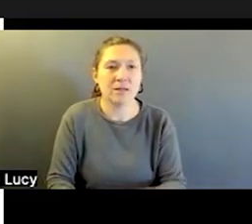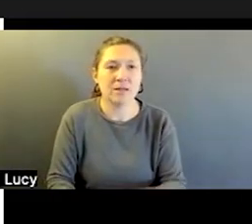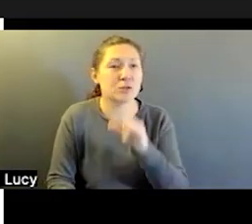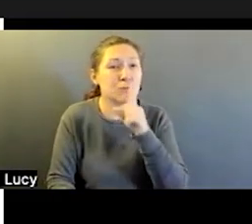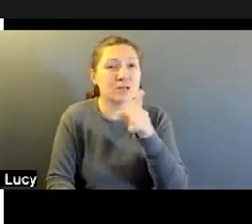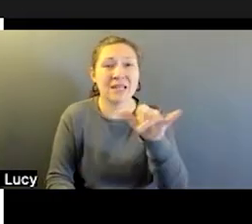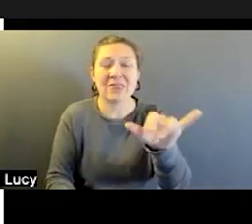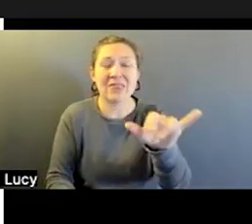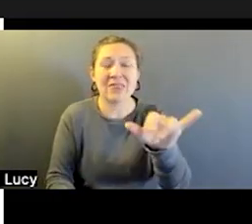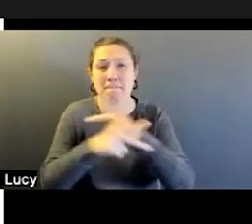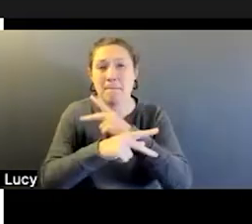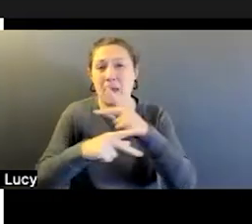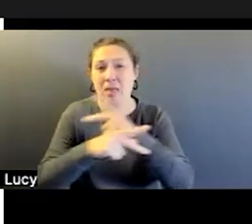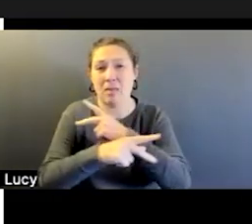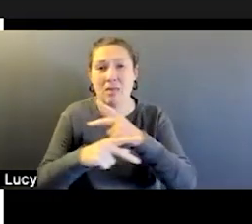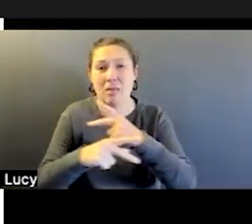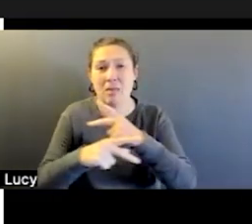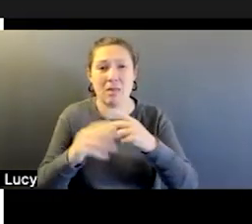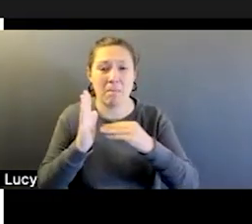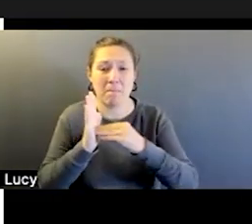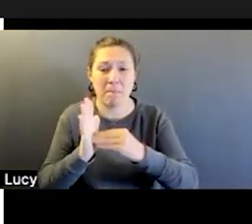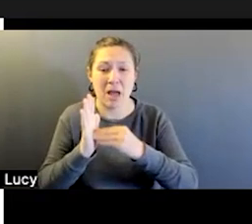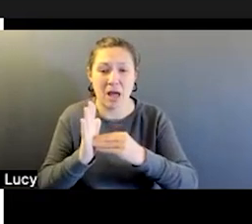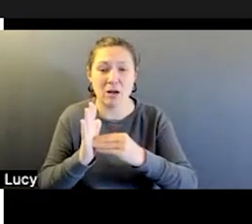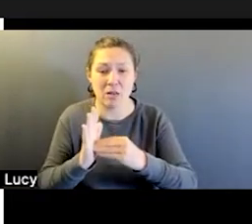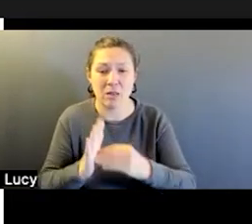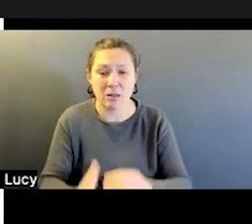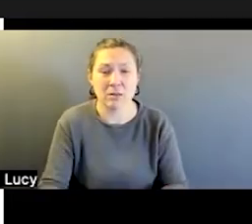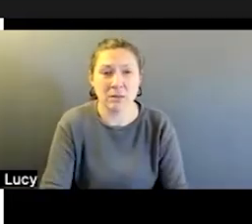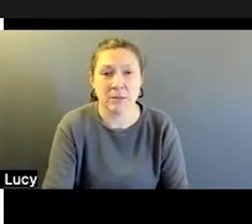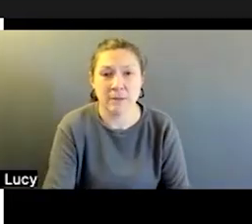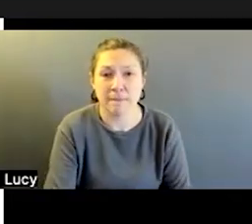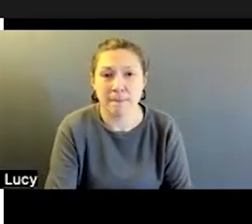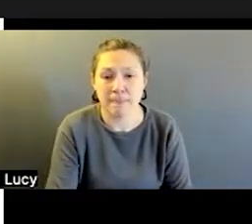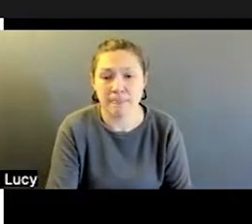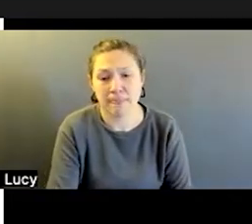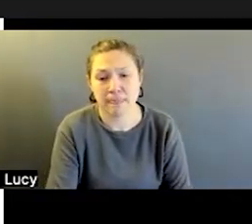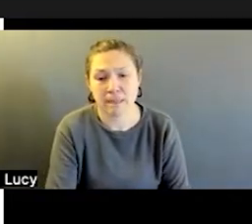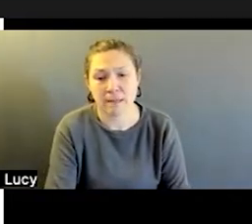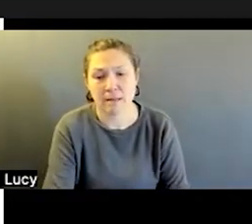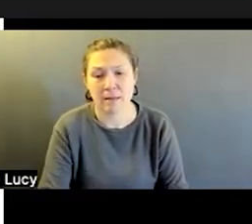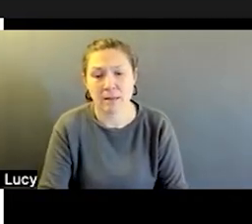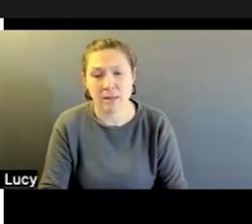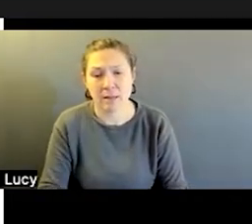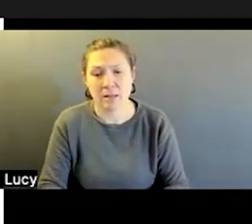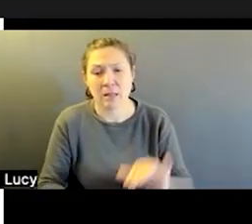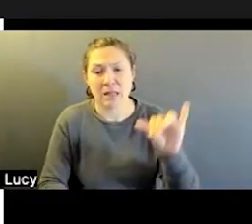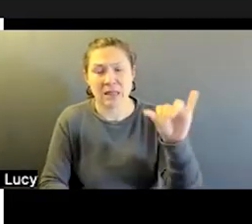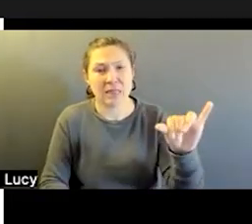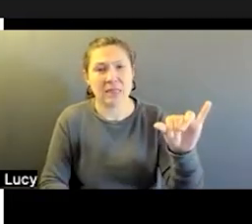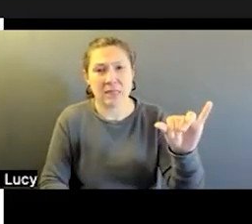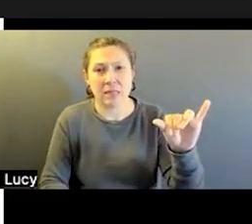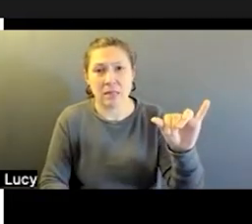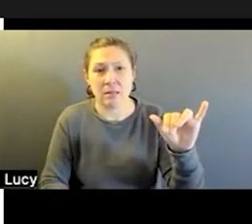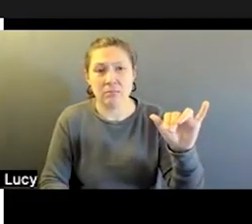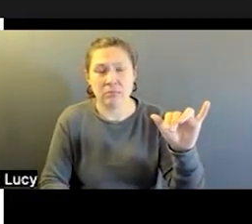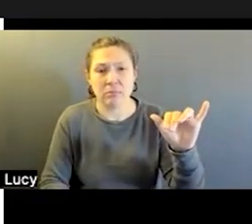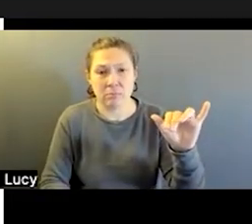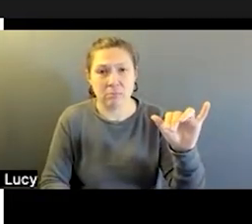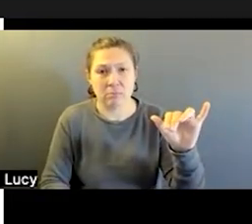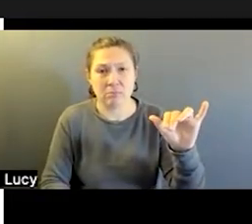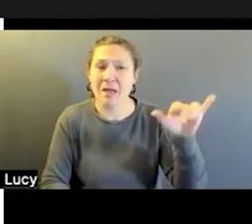model of this big airport scheduling, this big, we can say it's a